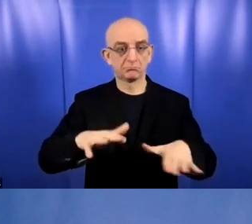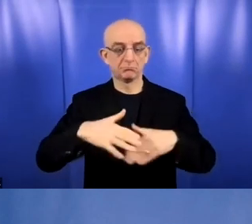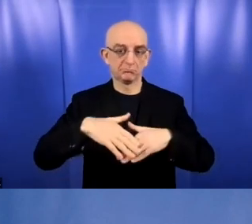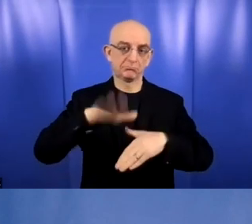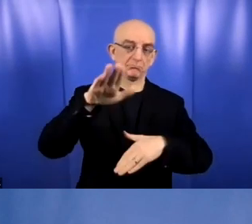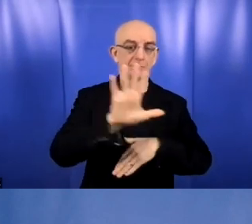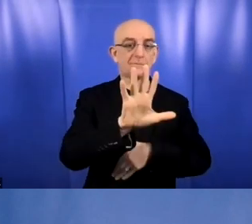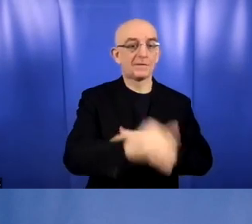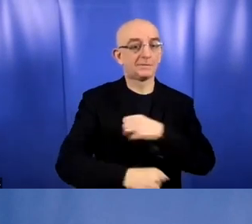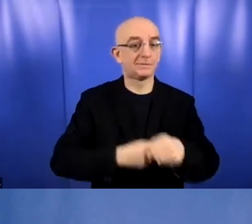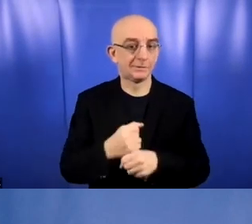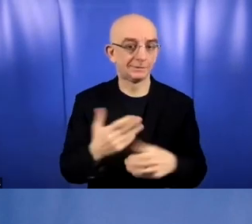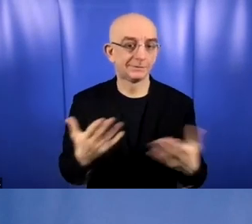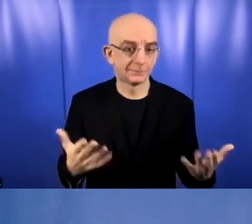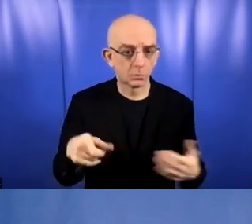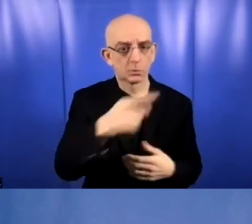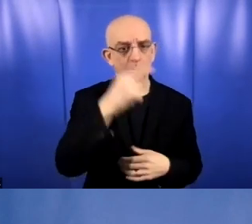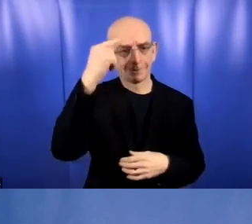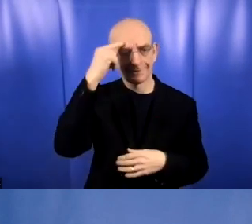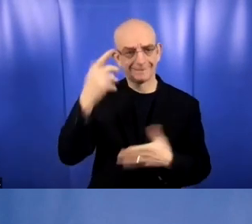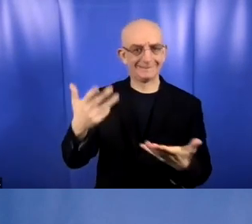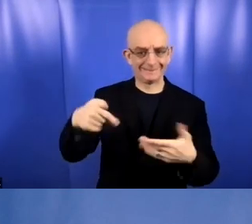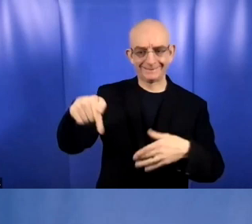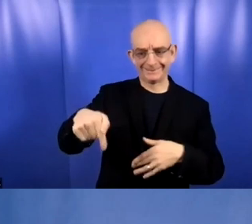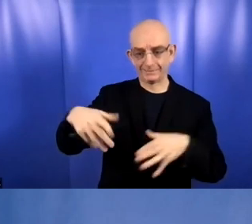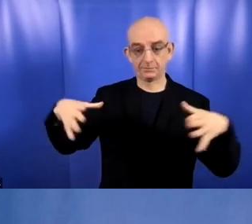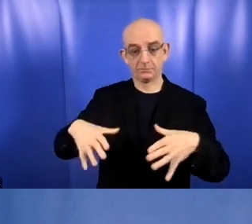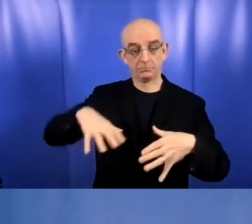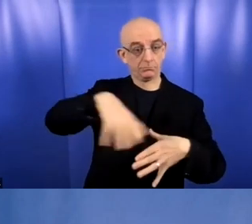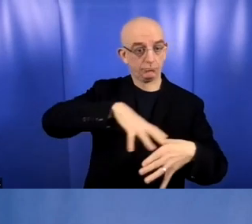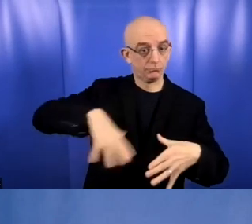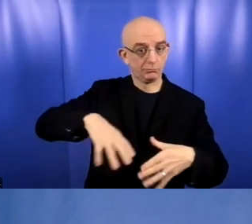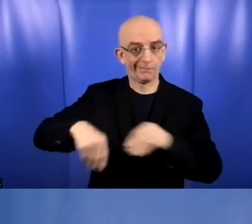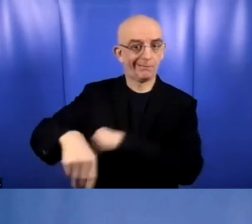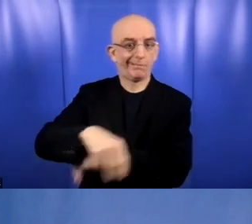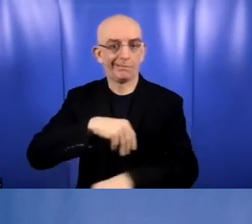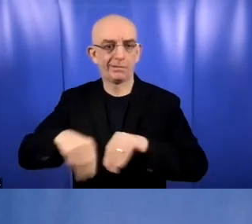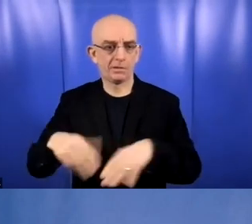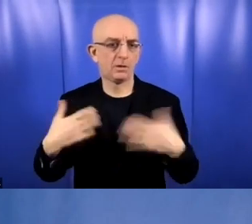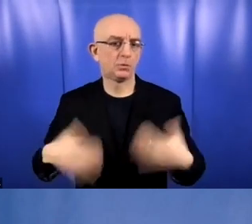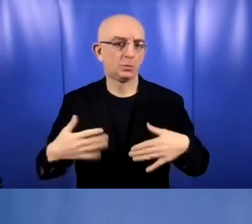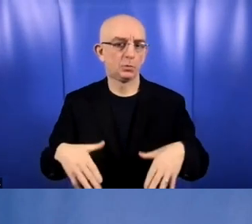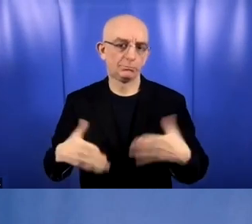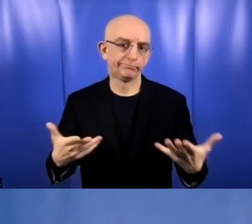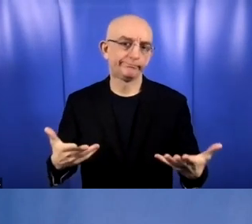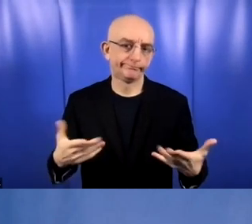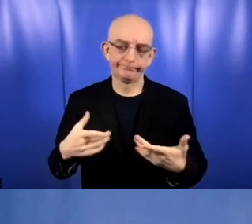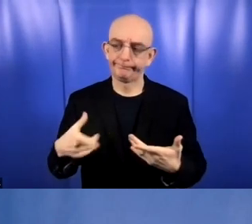have to have the ability to do joined up planning between the host community and the displaced